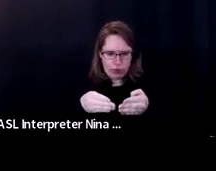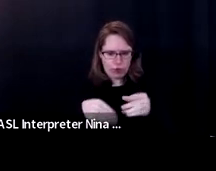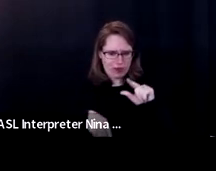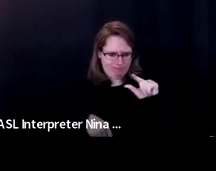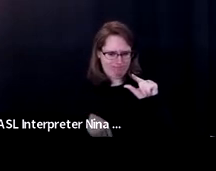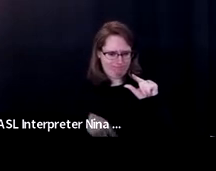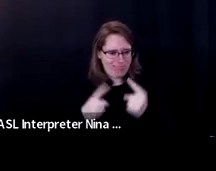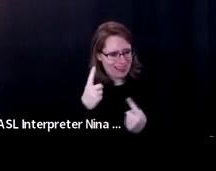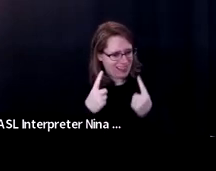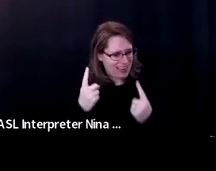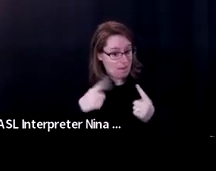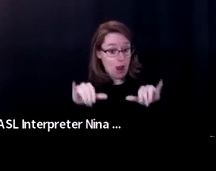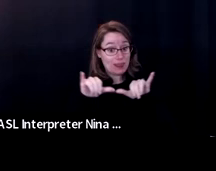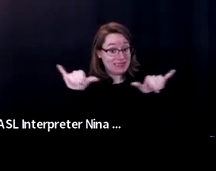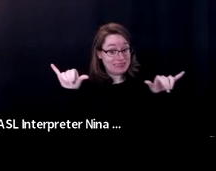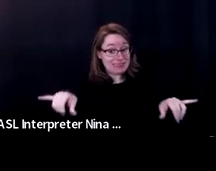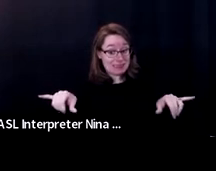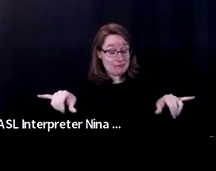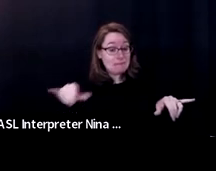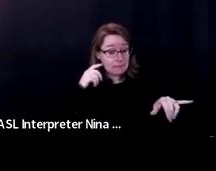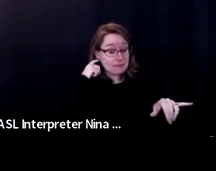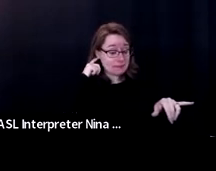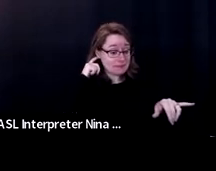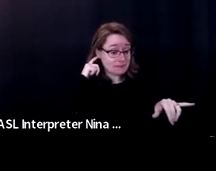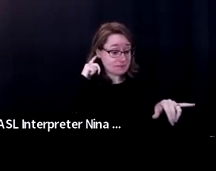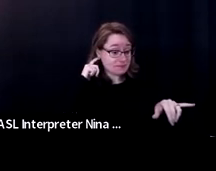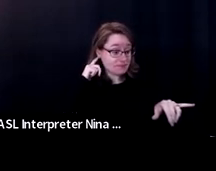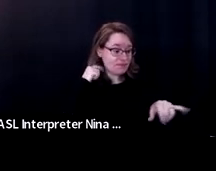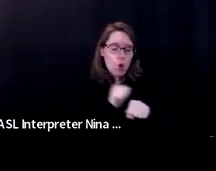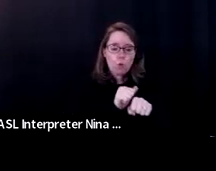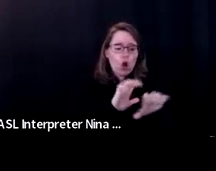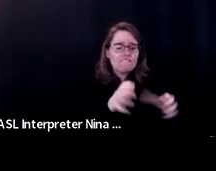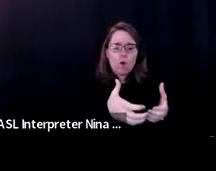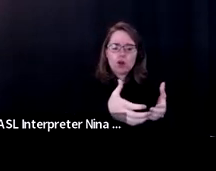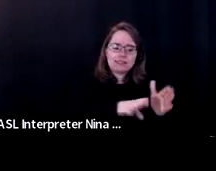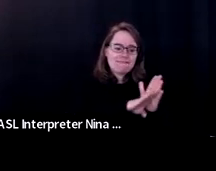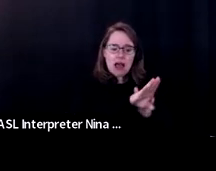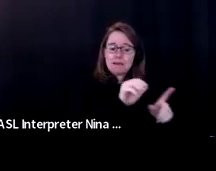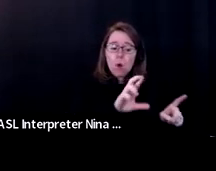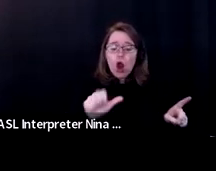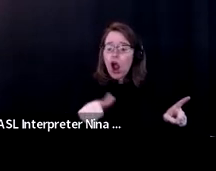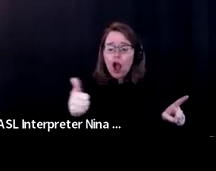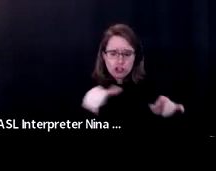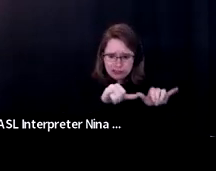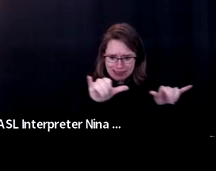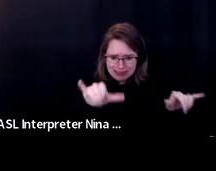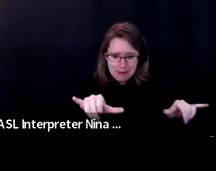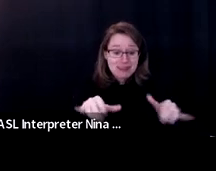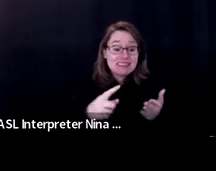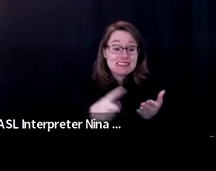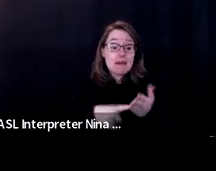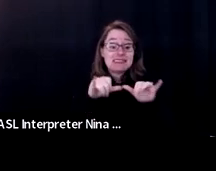how systems, whether it might be in workforce development or others, right? Like how the system itself sometimes